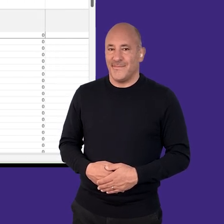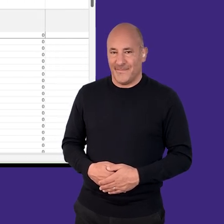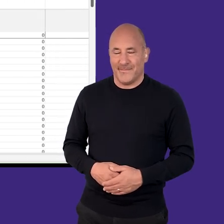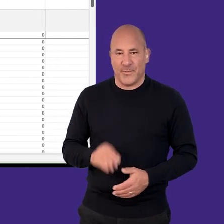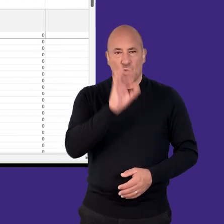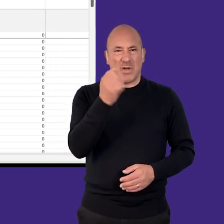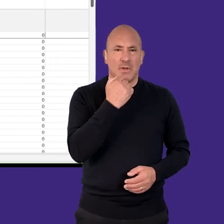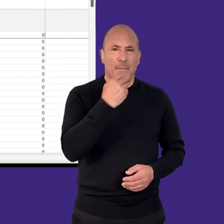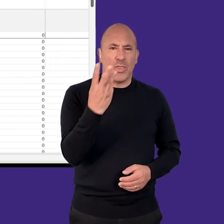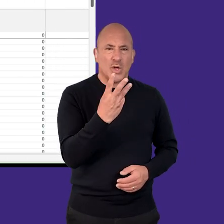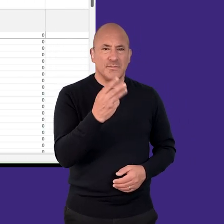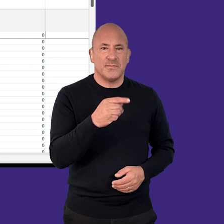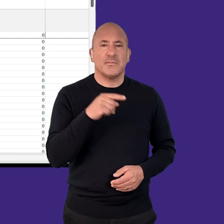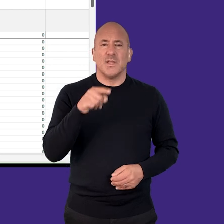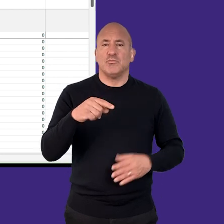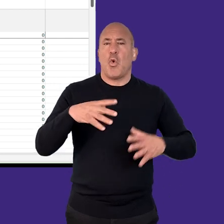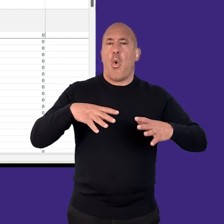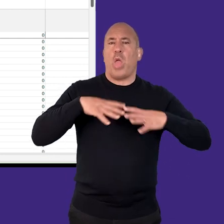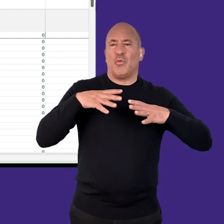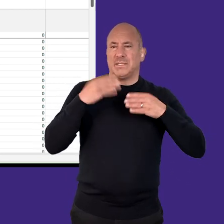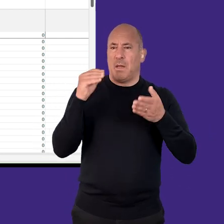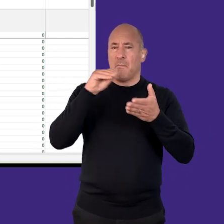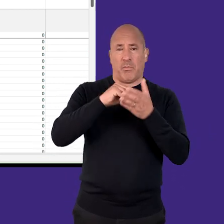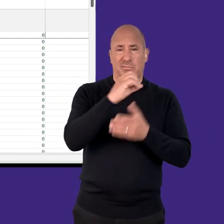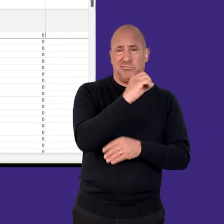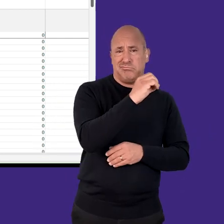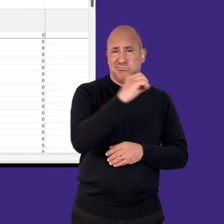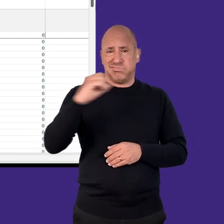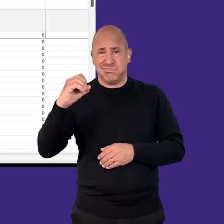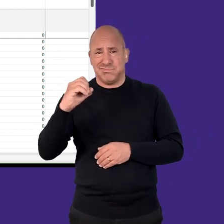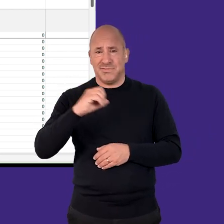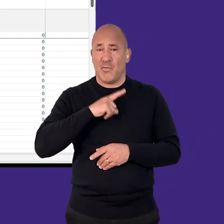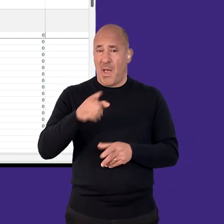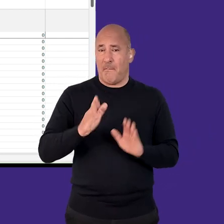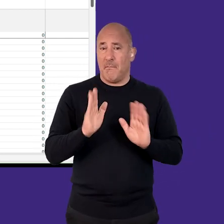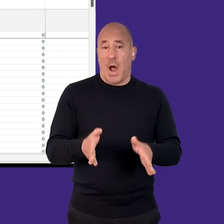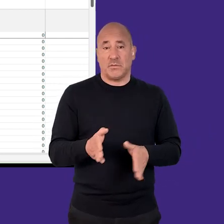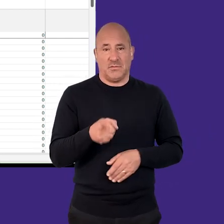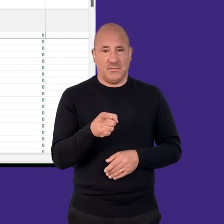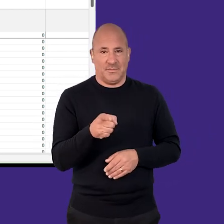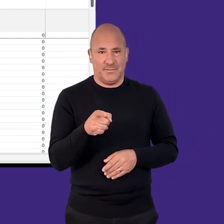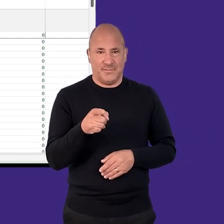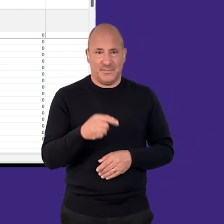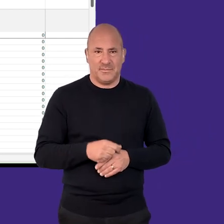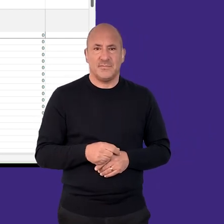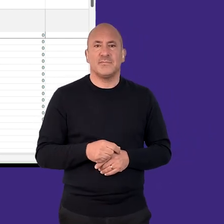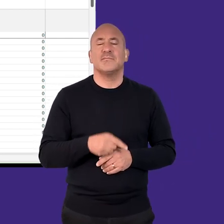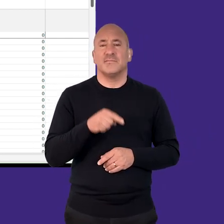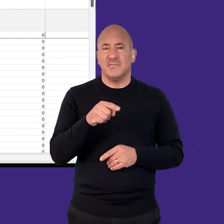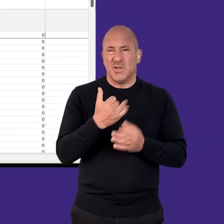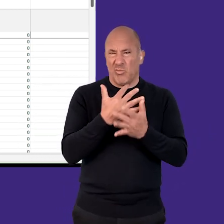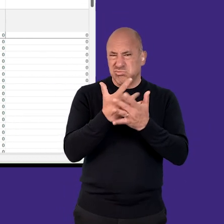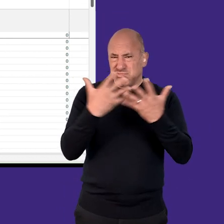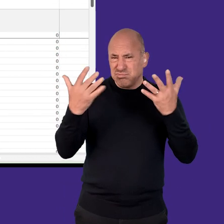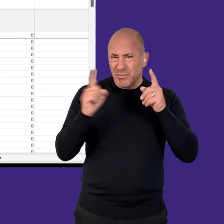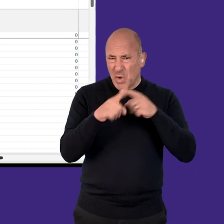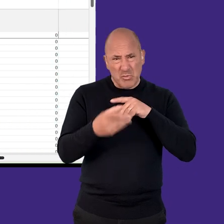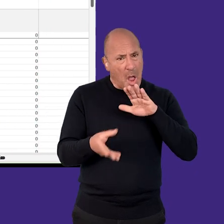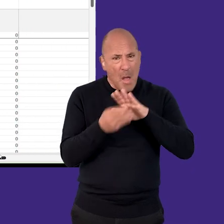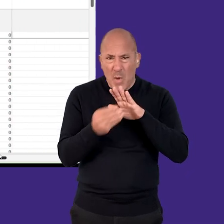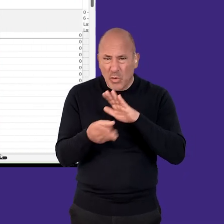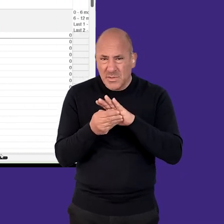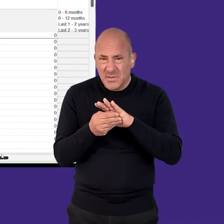For question 13, this is pre-populated with zeros as it is a mandatory question. If you aren't uploading this